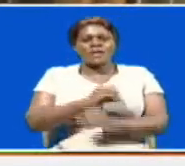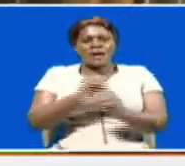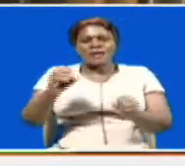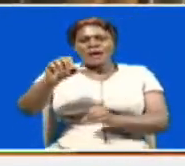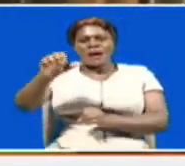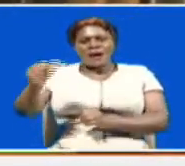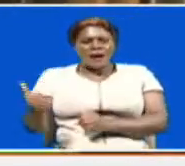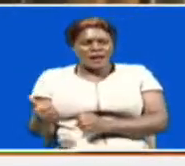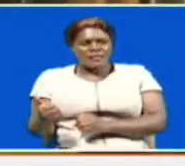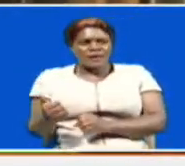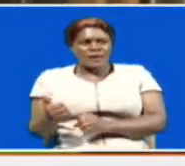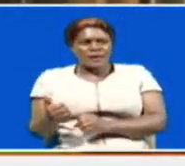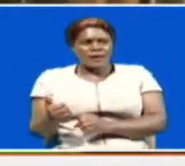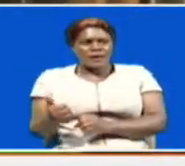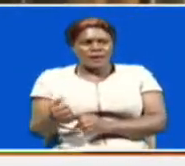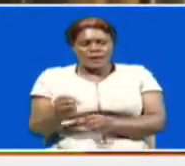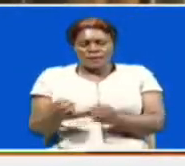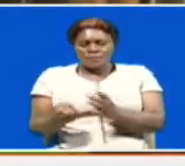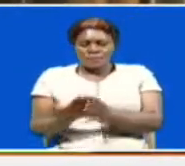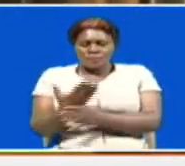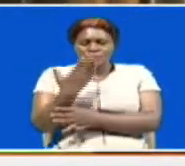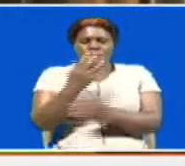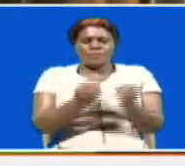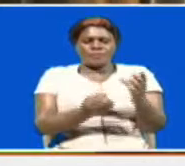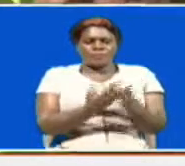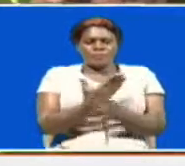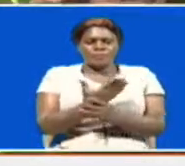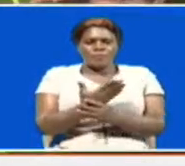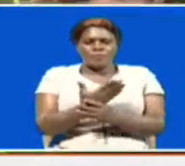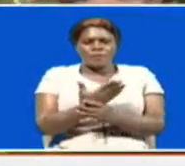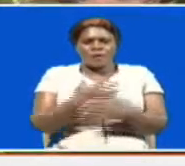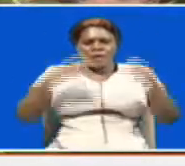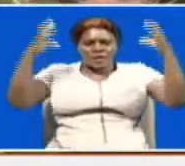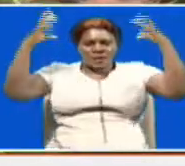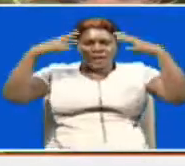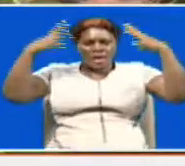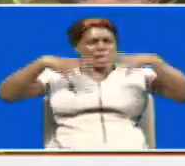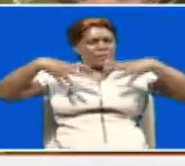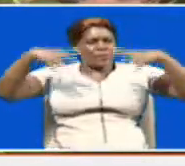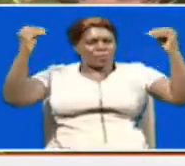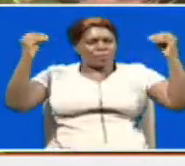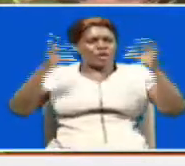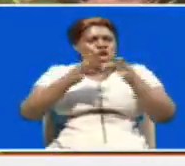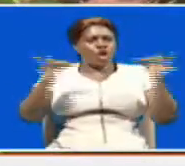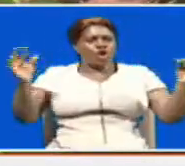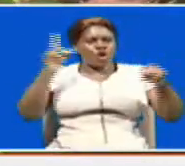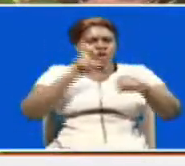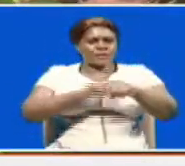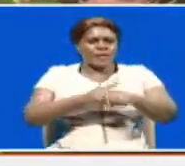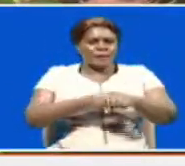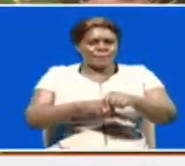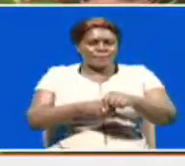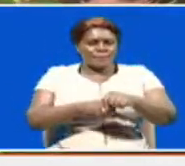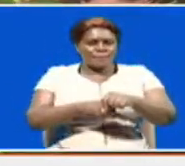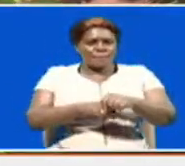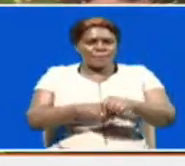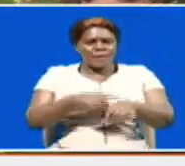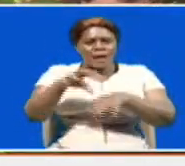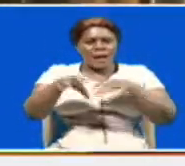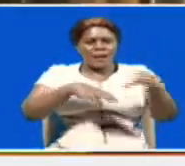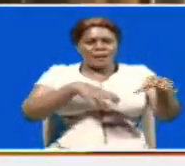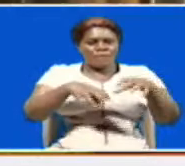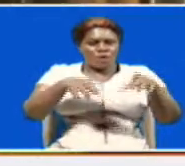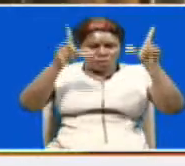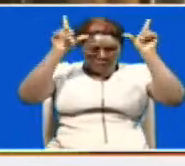singina imei senye silikuwa na mea kwa sababu mvua ilienda kwa muda mrefu, ngombe